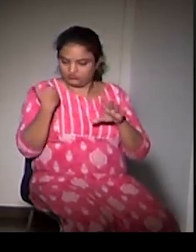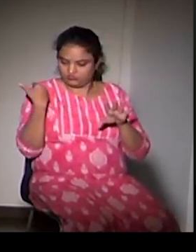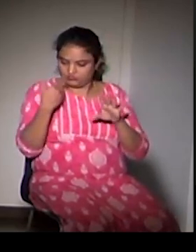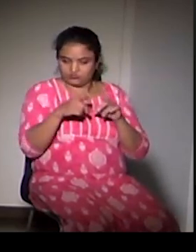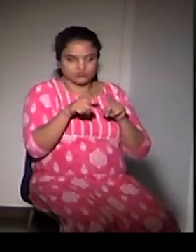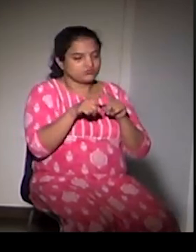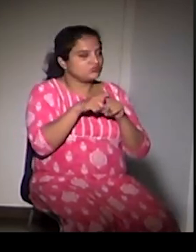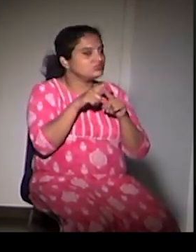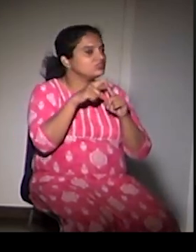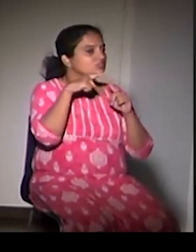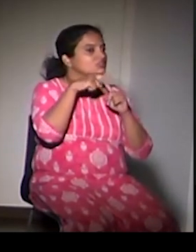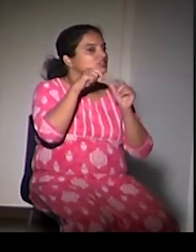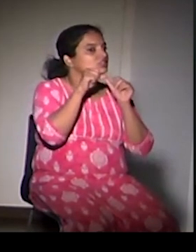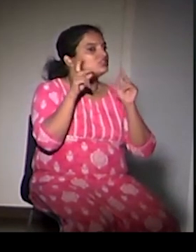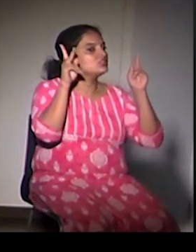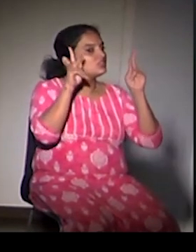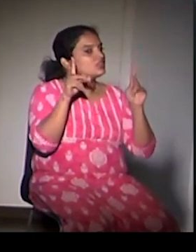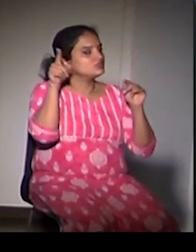Mahal.